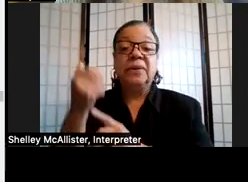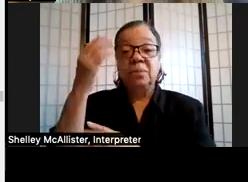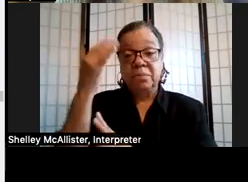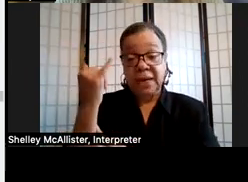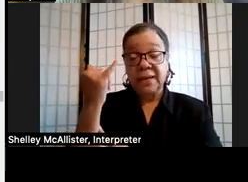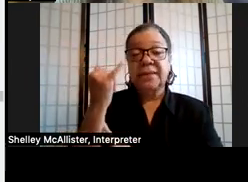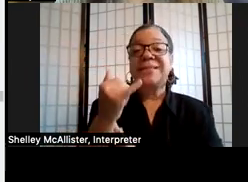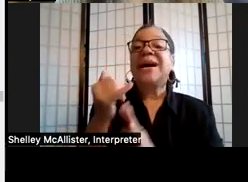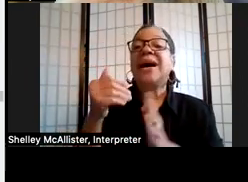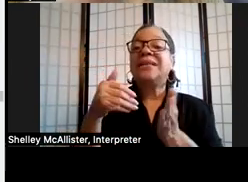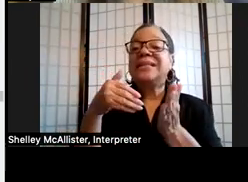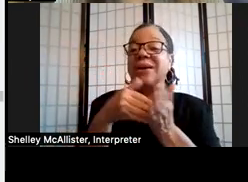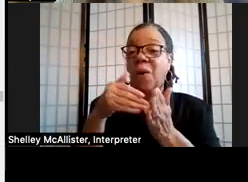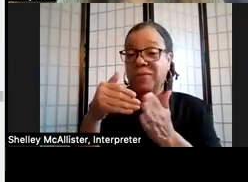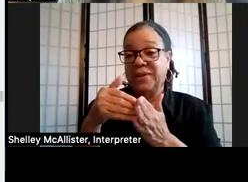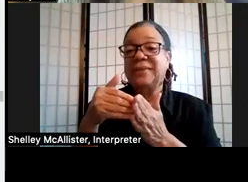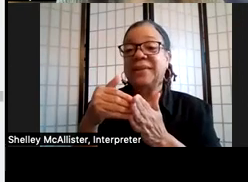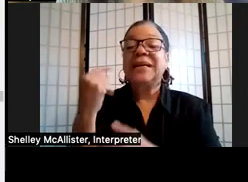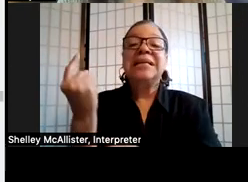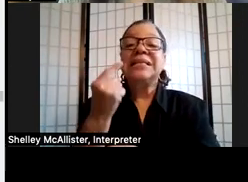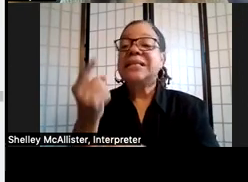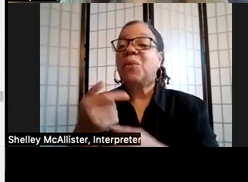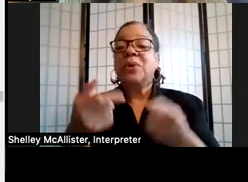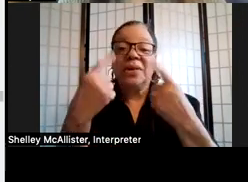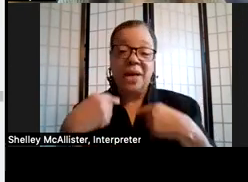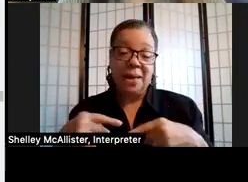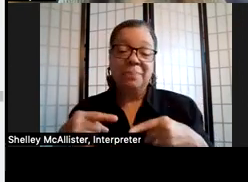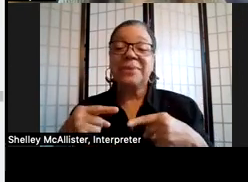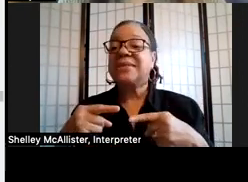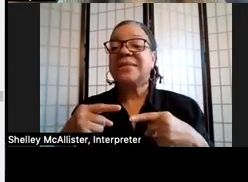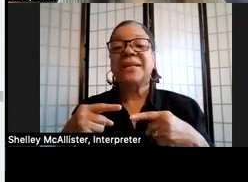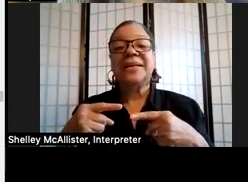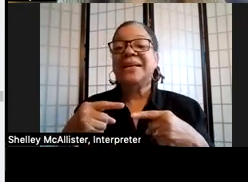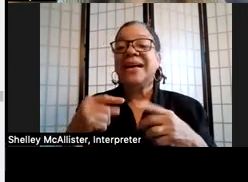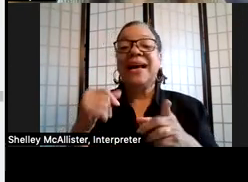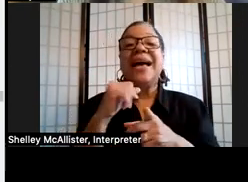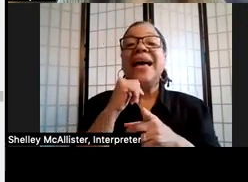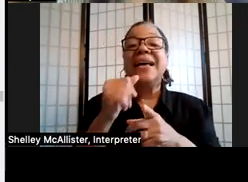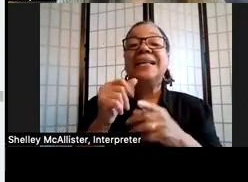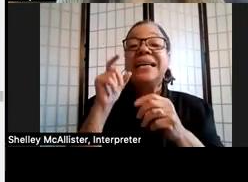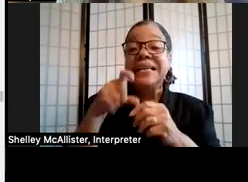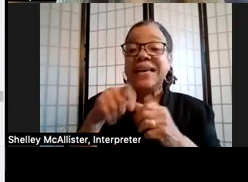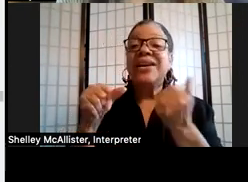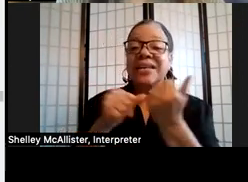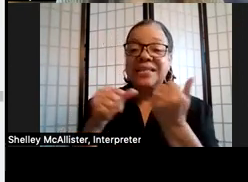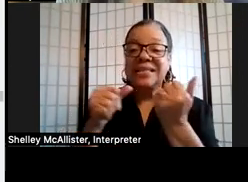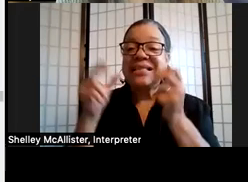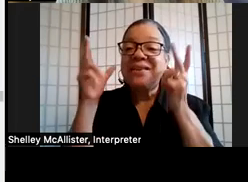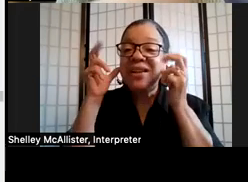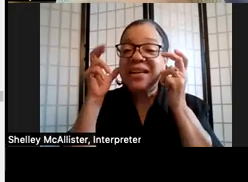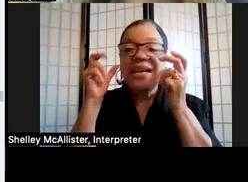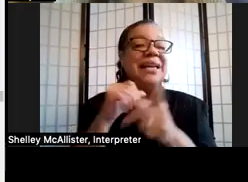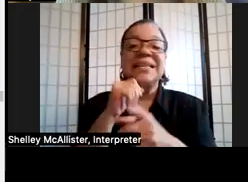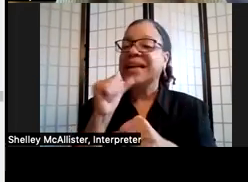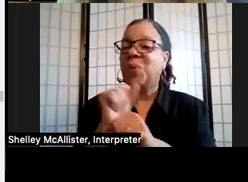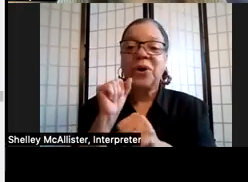too often someone comes and they request an assistive listening device and